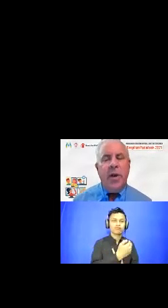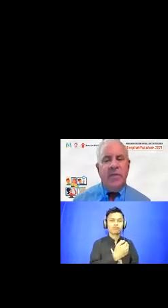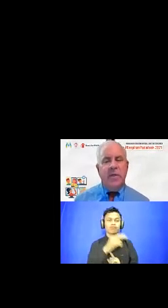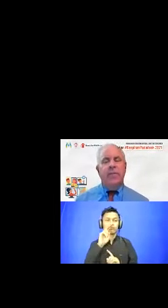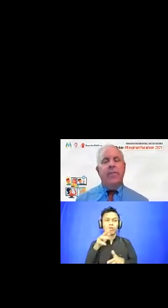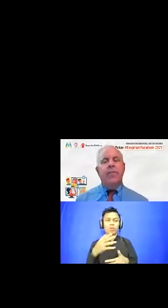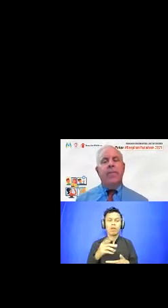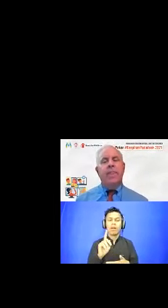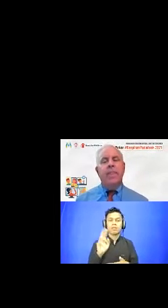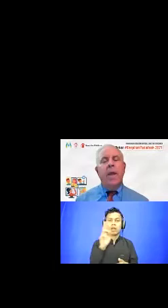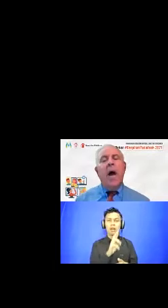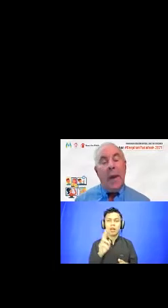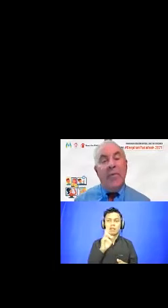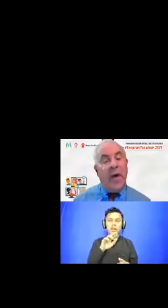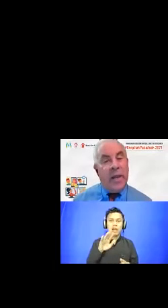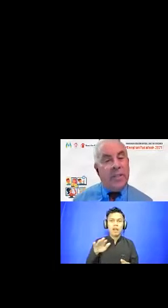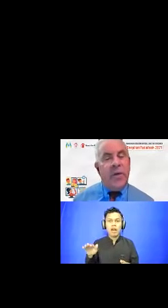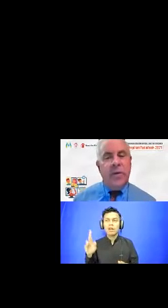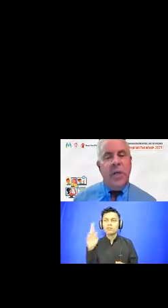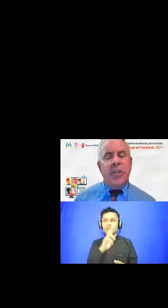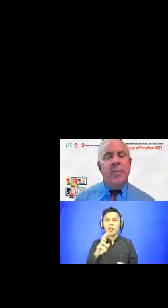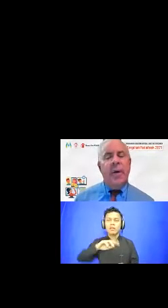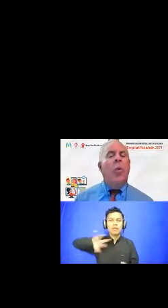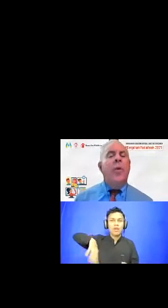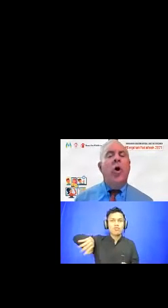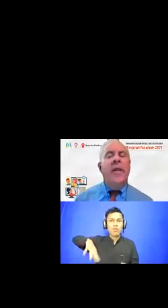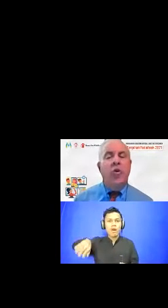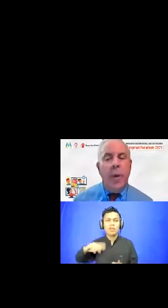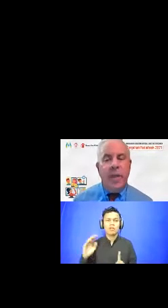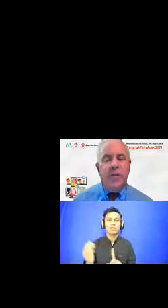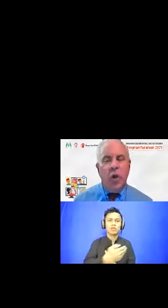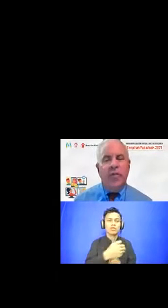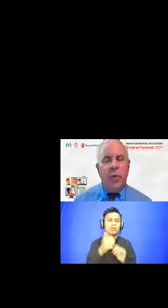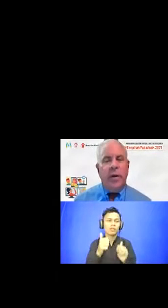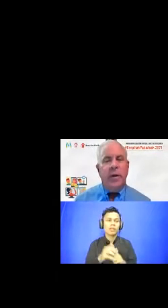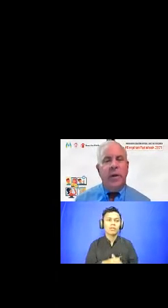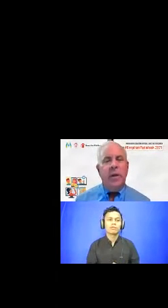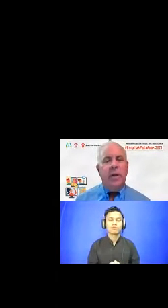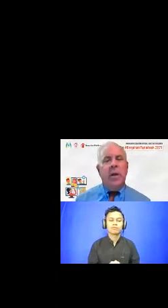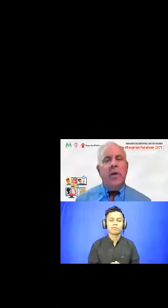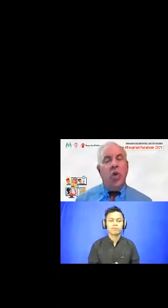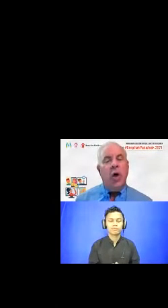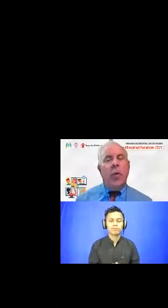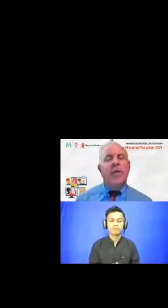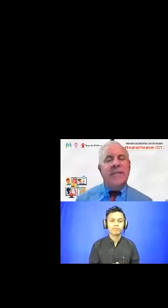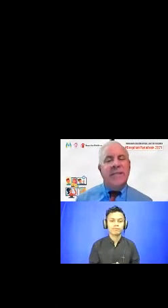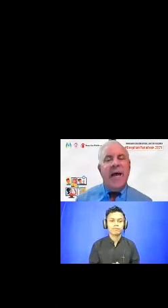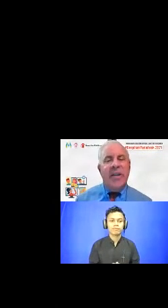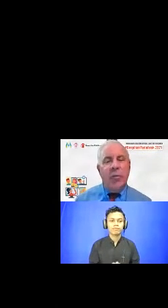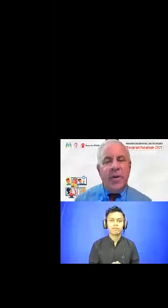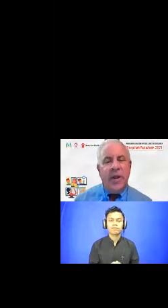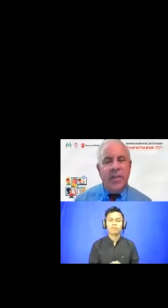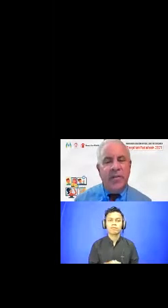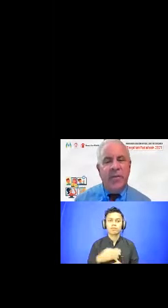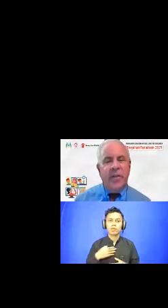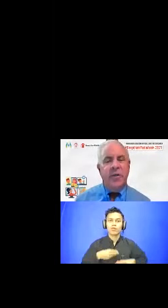members' privacy. I provide lots of consultation about what we call encrypted software, software designed